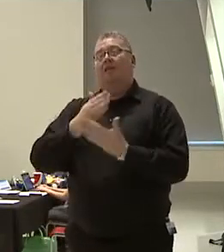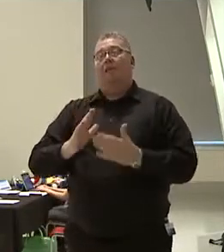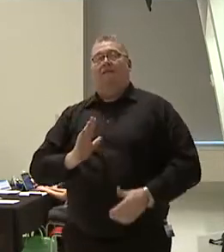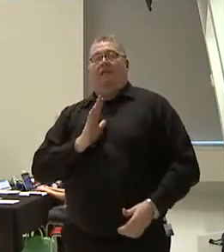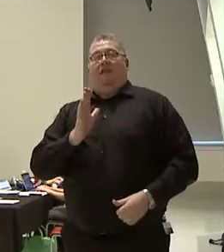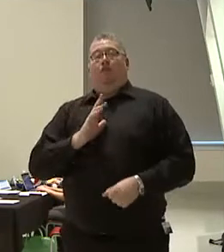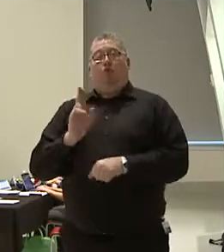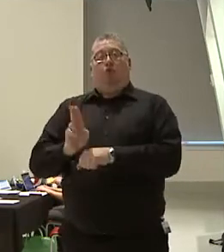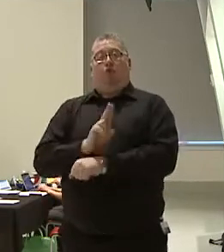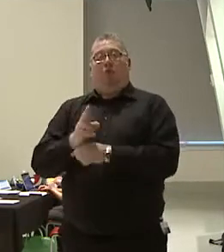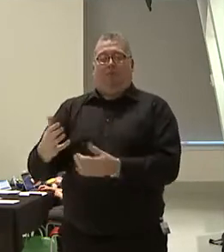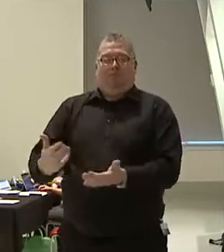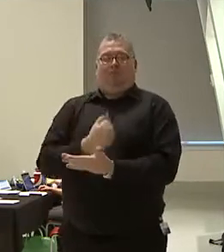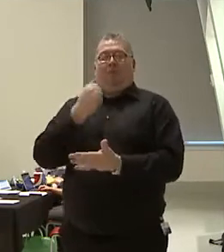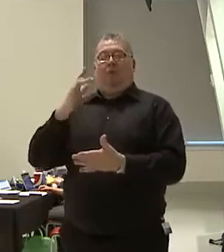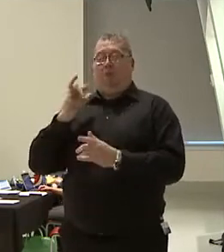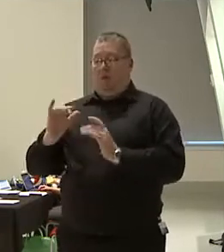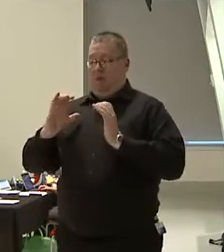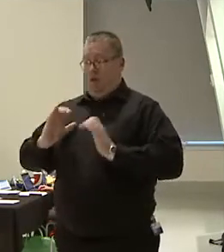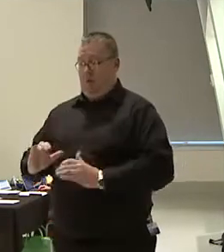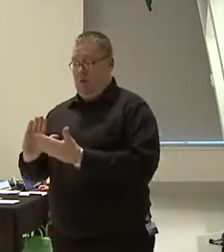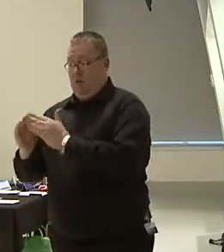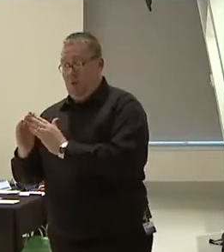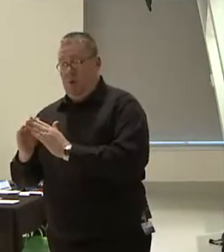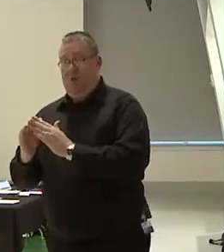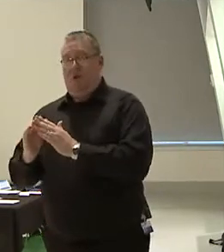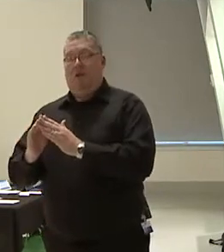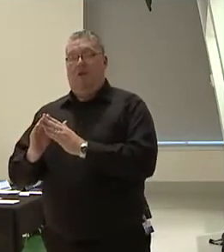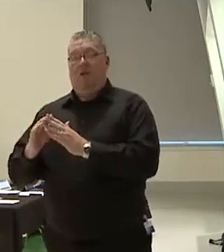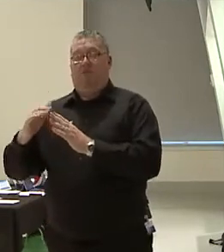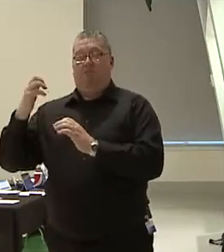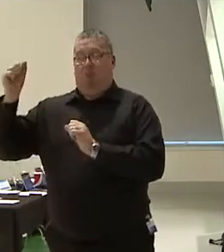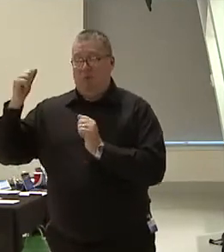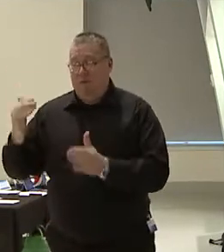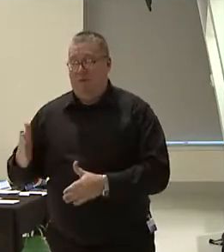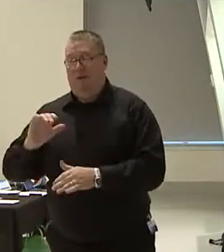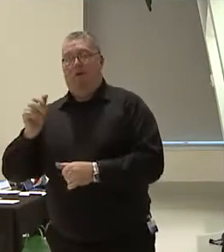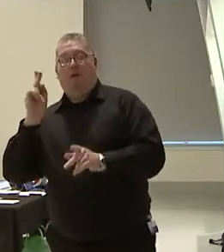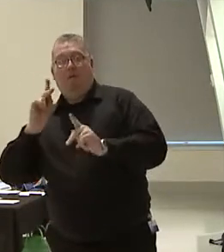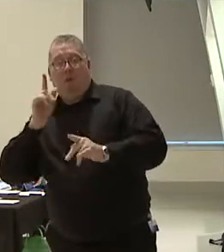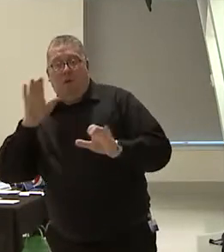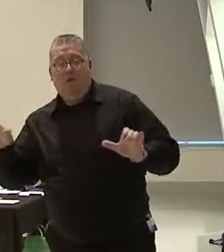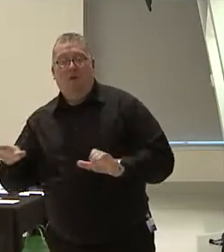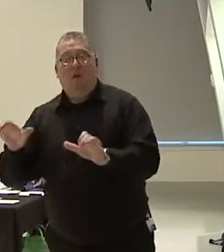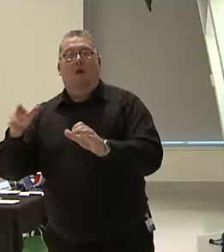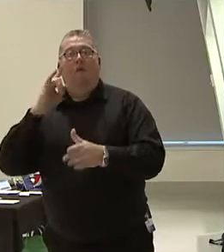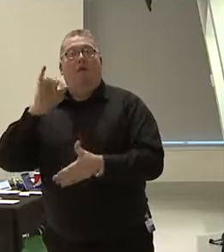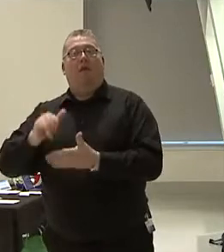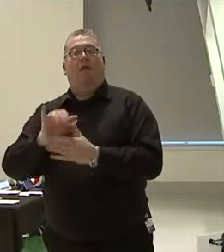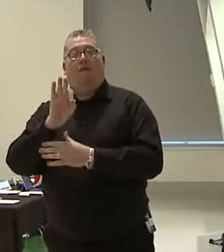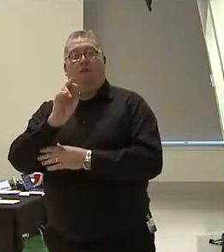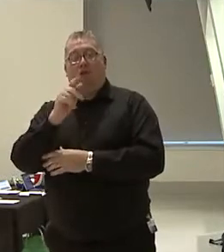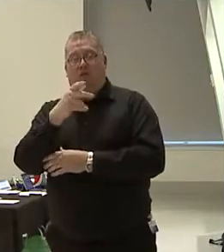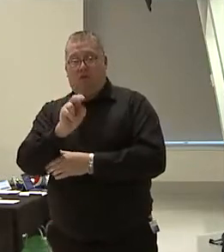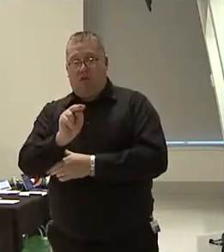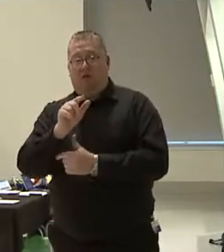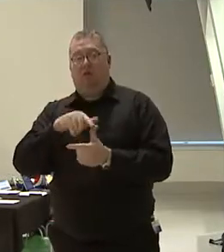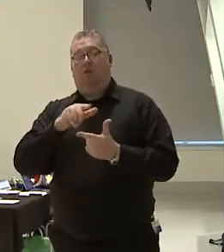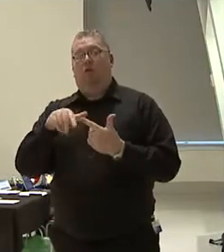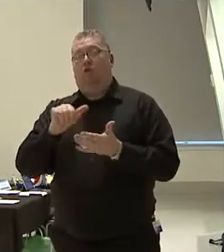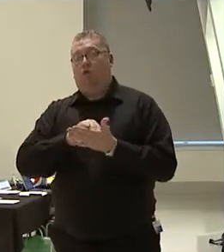use of it by citizens, activists, other observers, that the incidents in Ferguson and New York and Cleveland